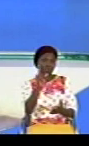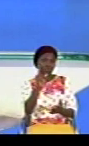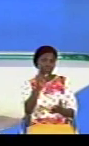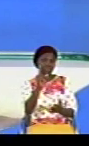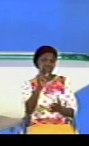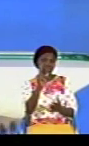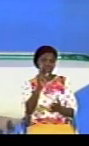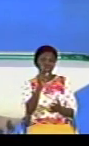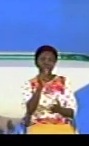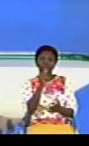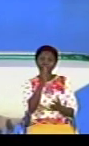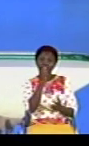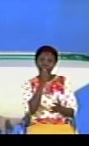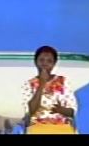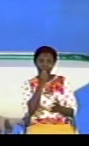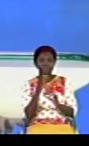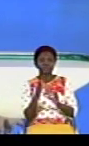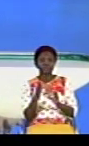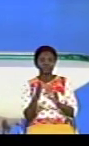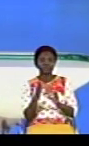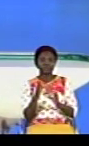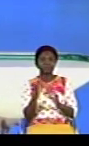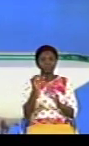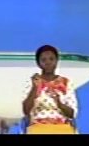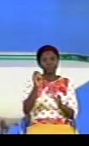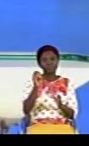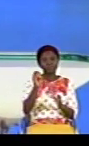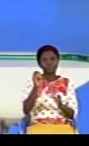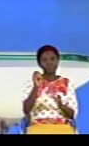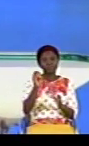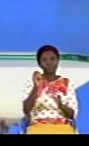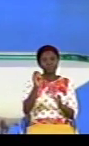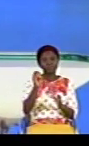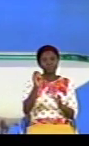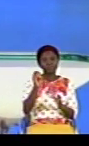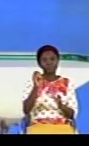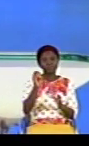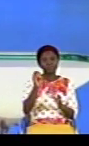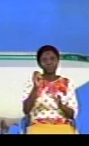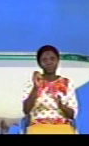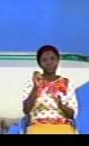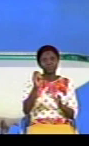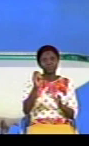today. That power will work in your life.